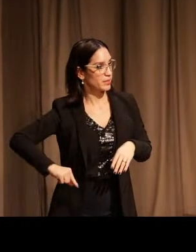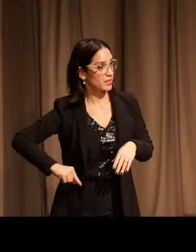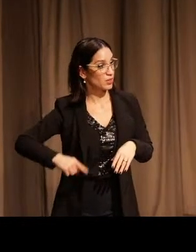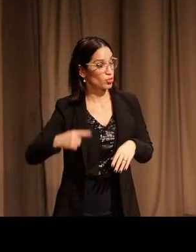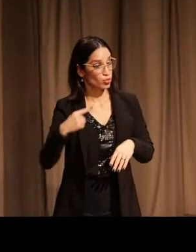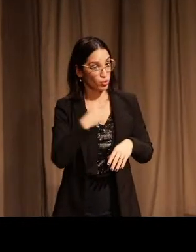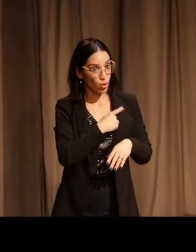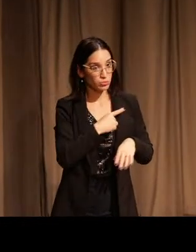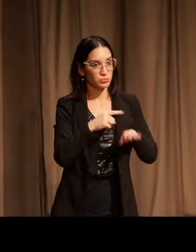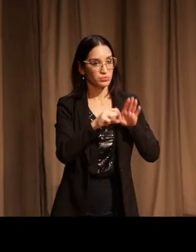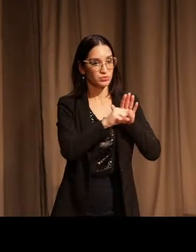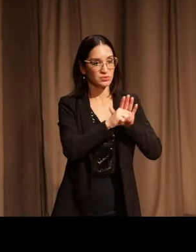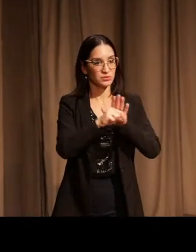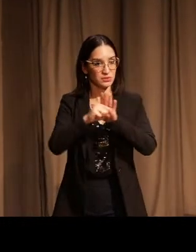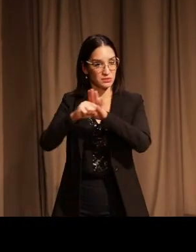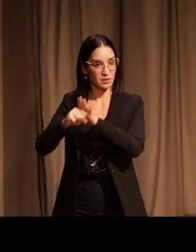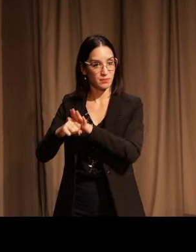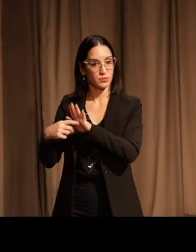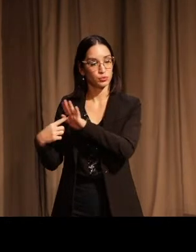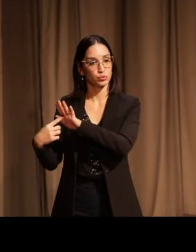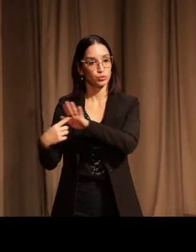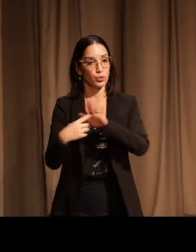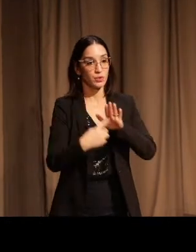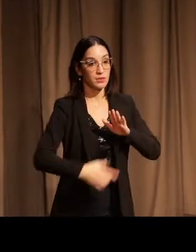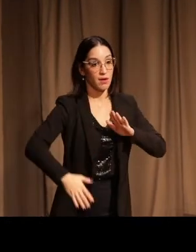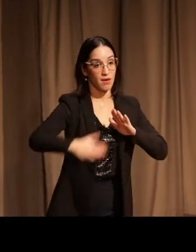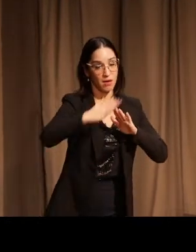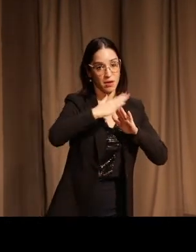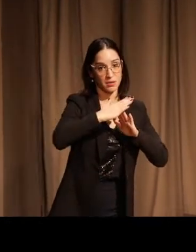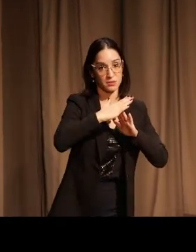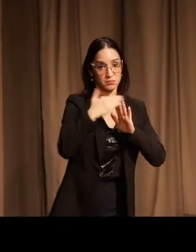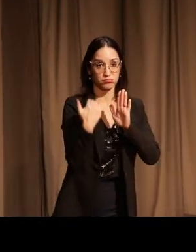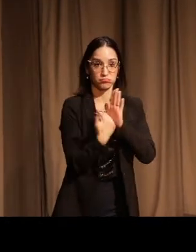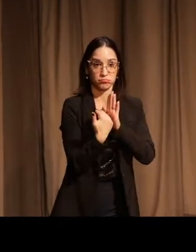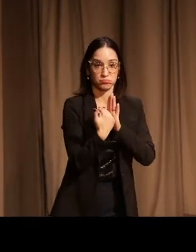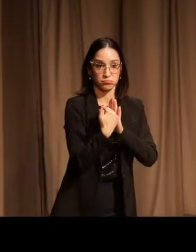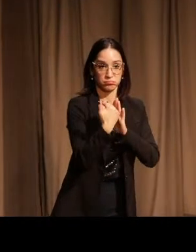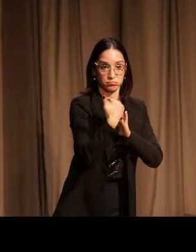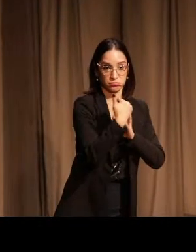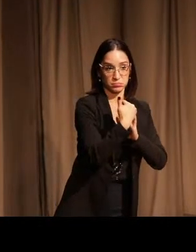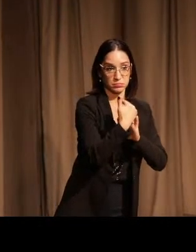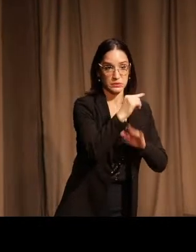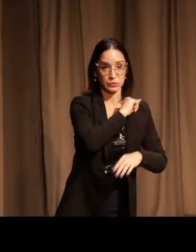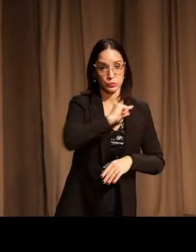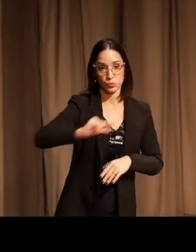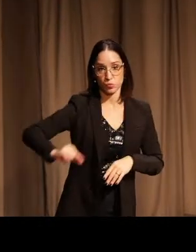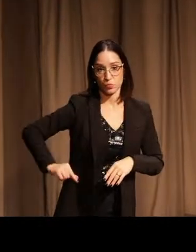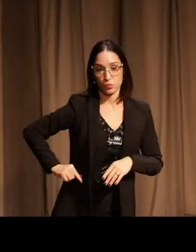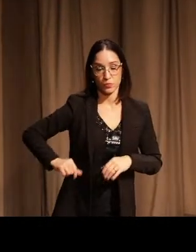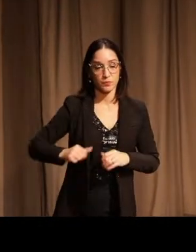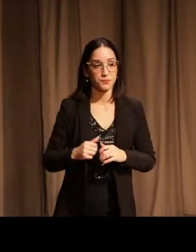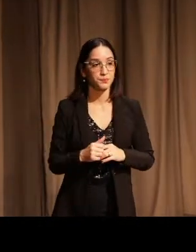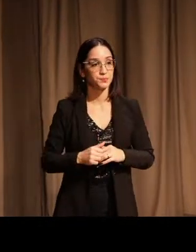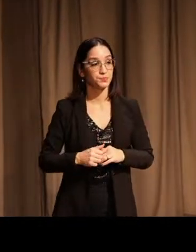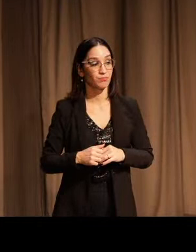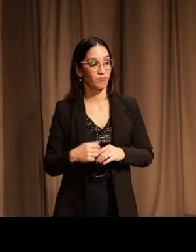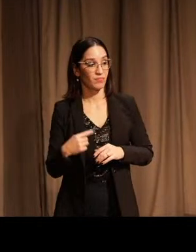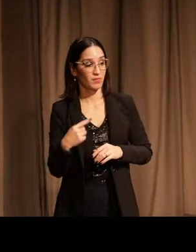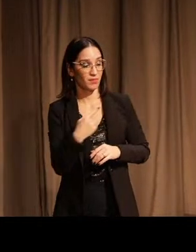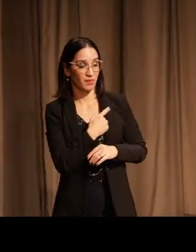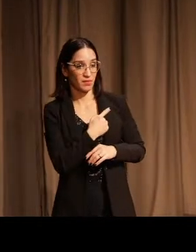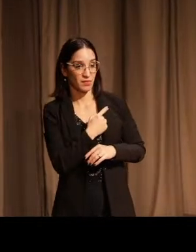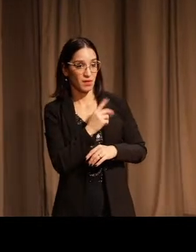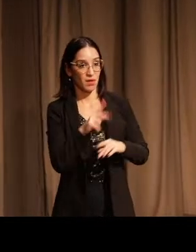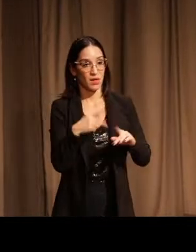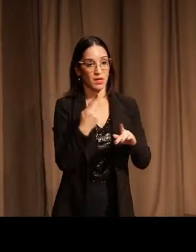who represents the highest female authority in the court. And the thoughts I put on this composition